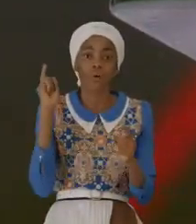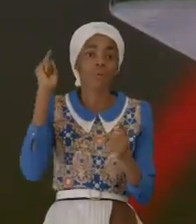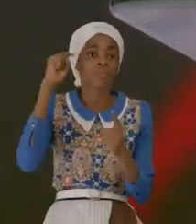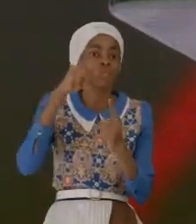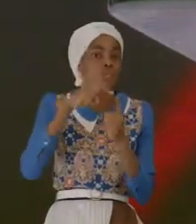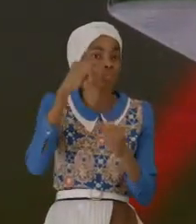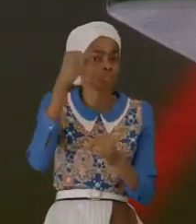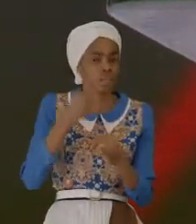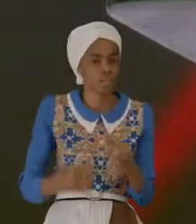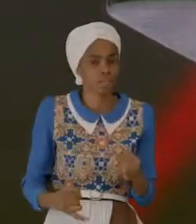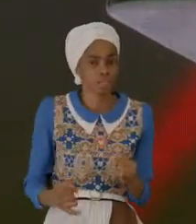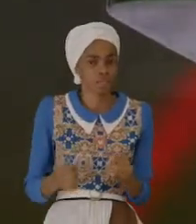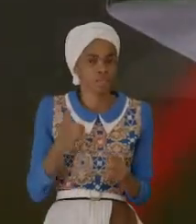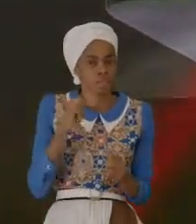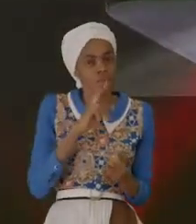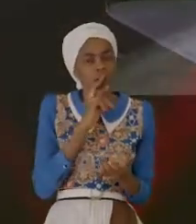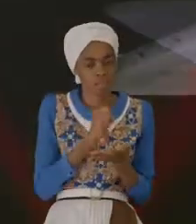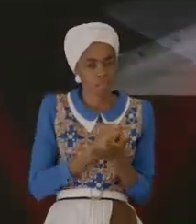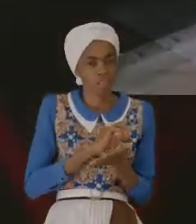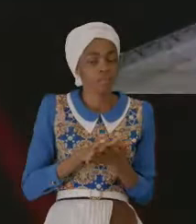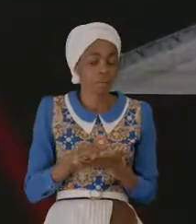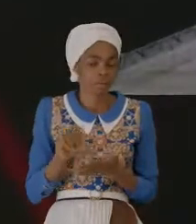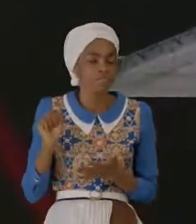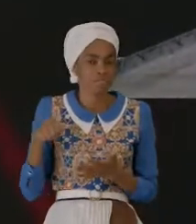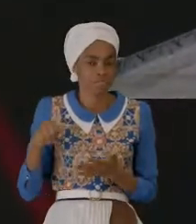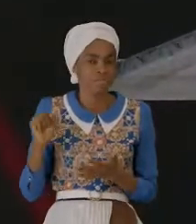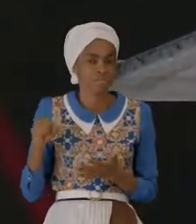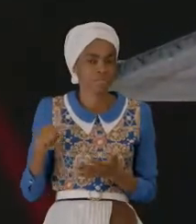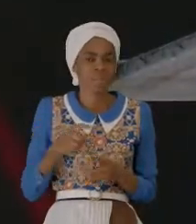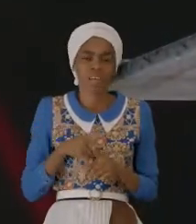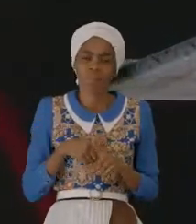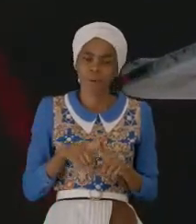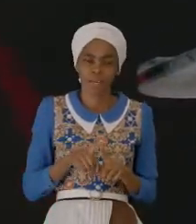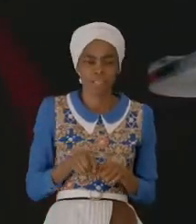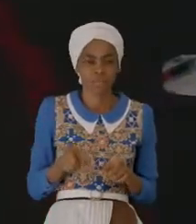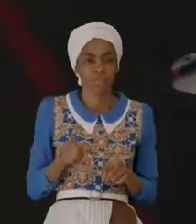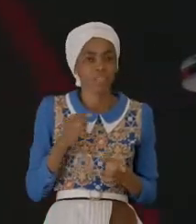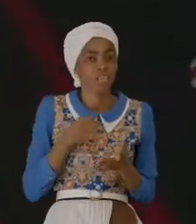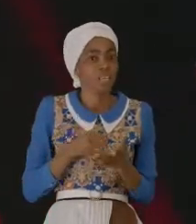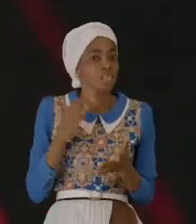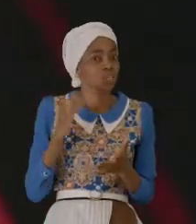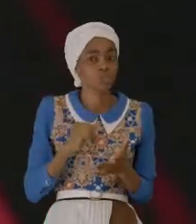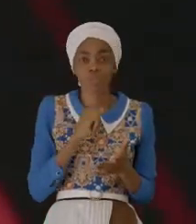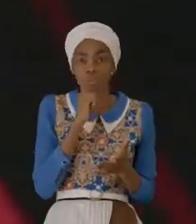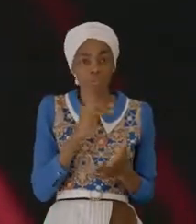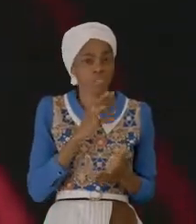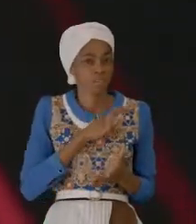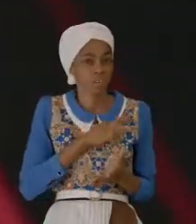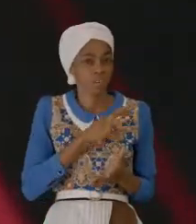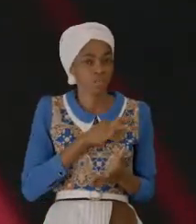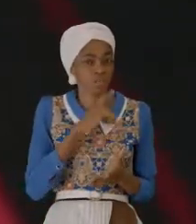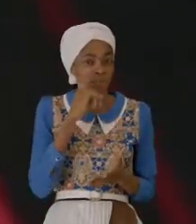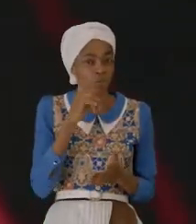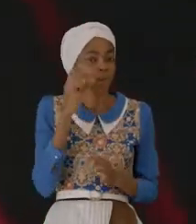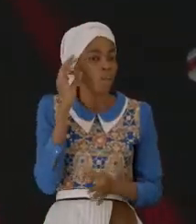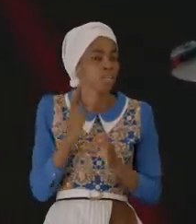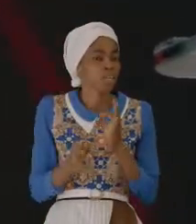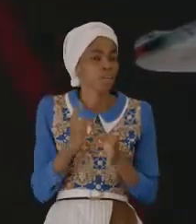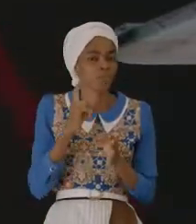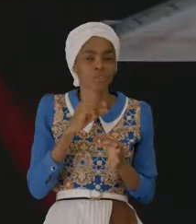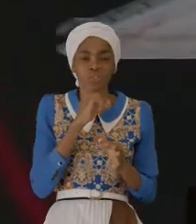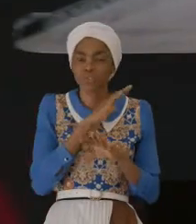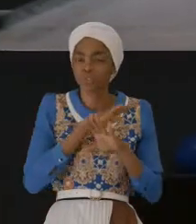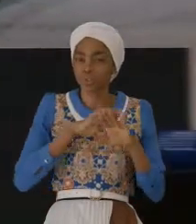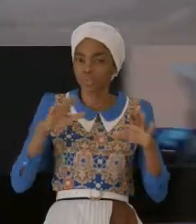race Sanctified yes but it will not benefit you if you don't or